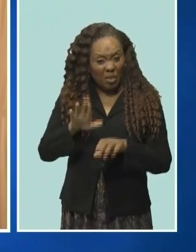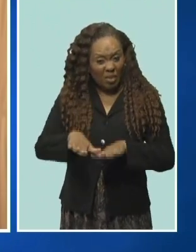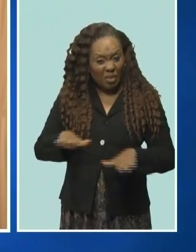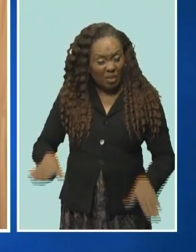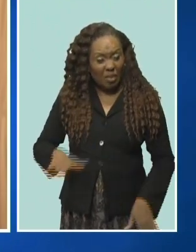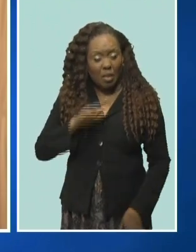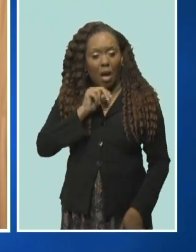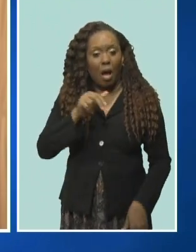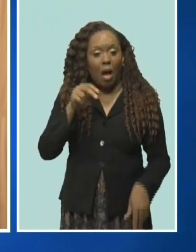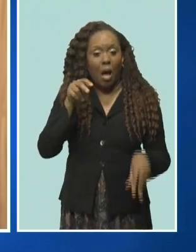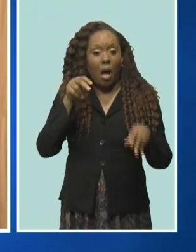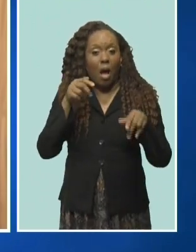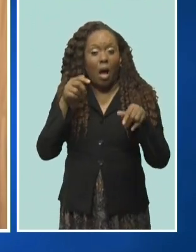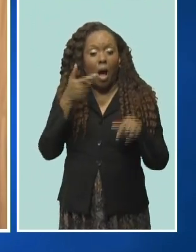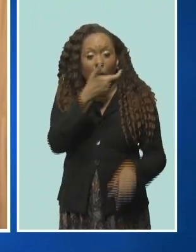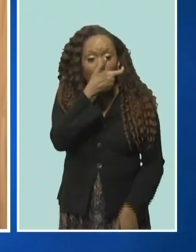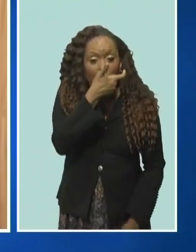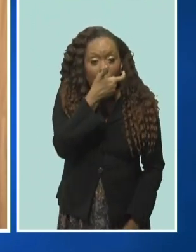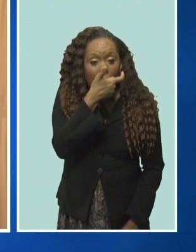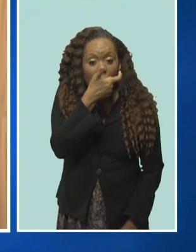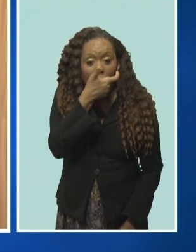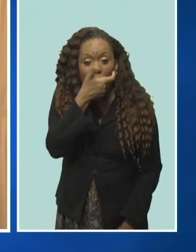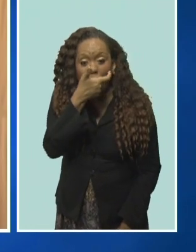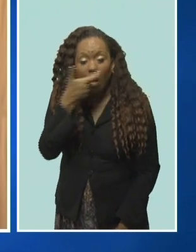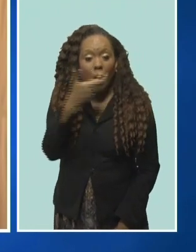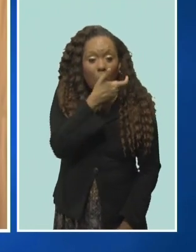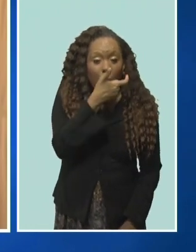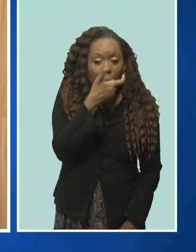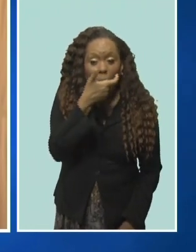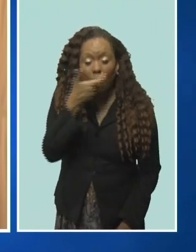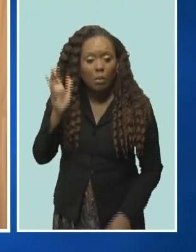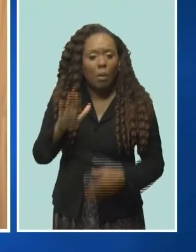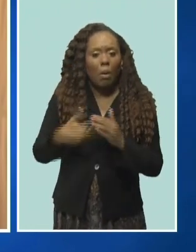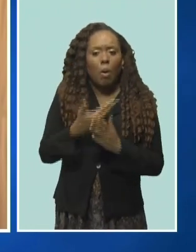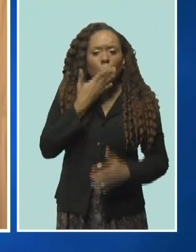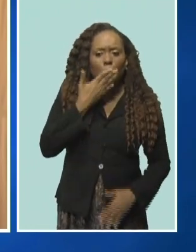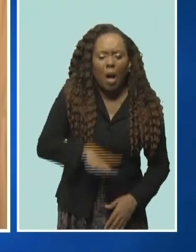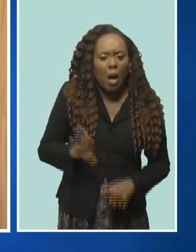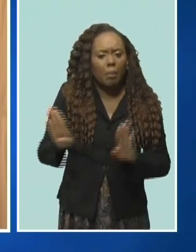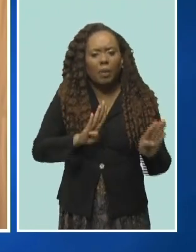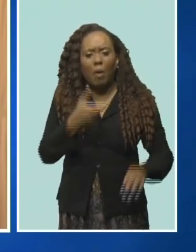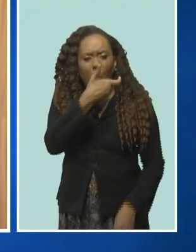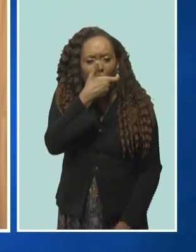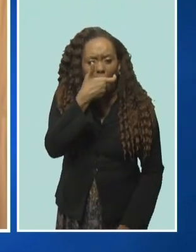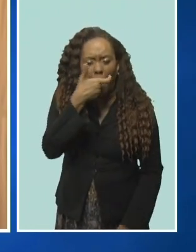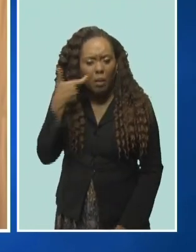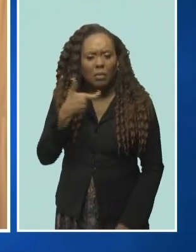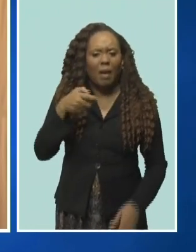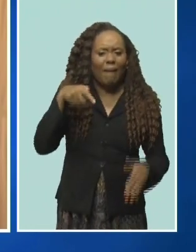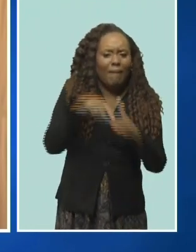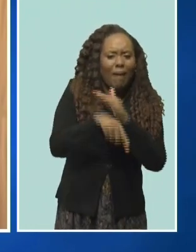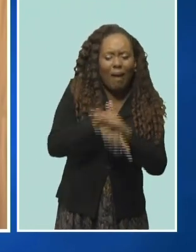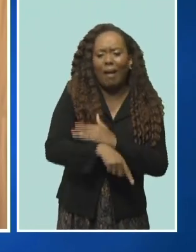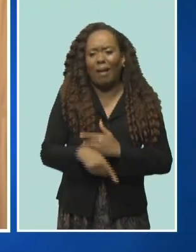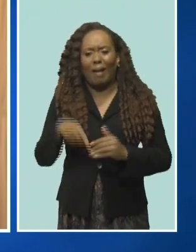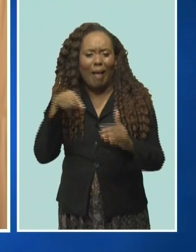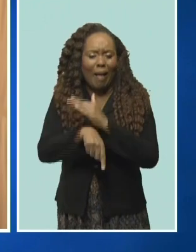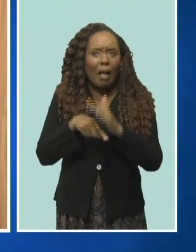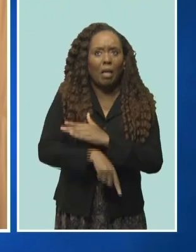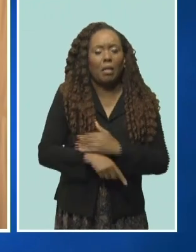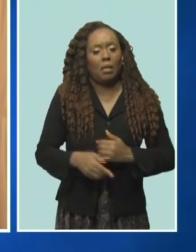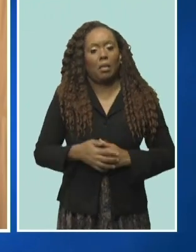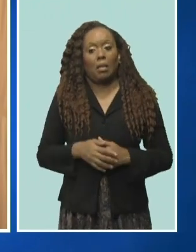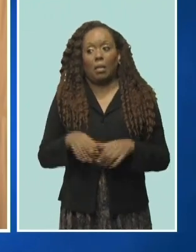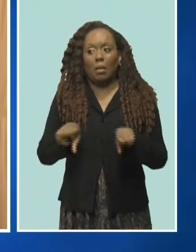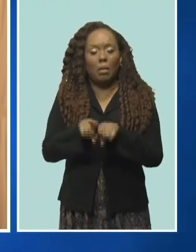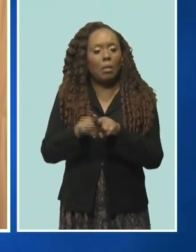violent content. This nation's children are being desensitized to violence through the non-stop playing of video games